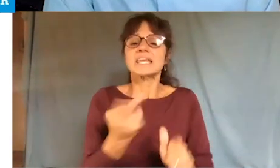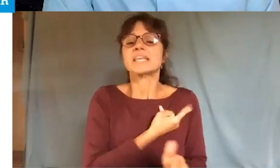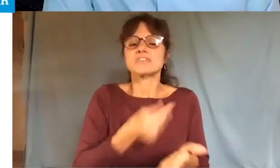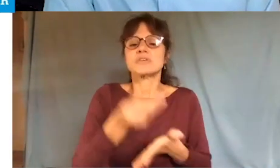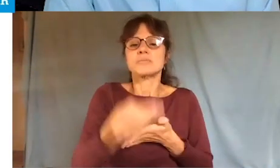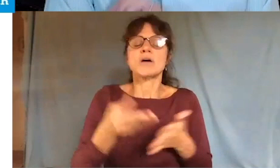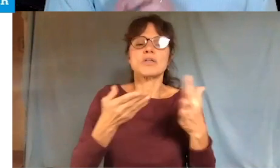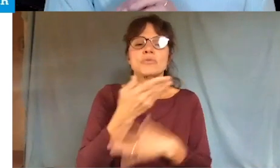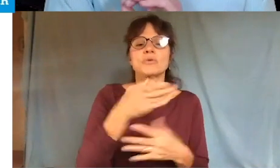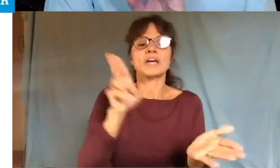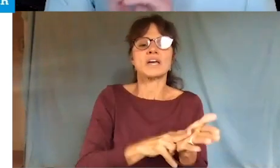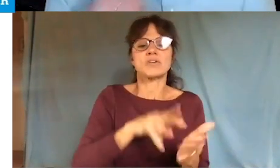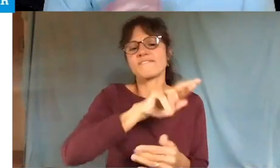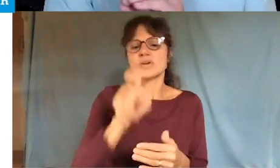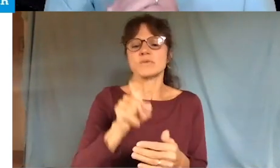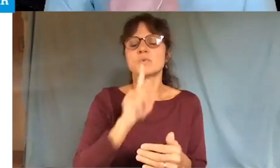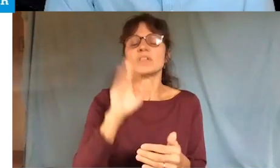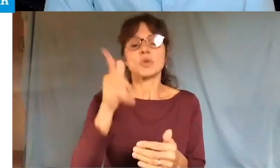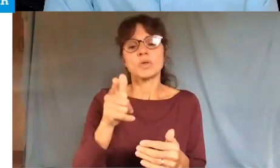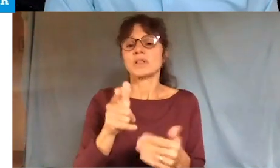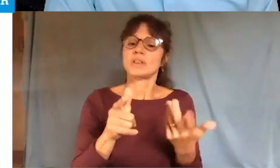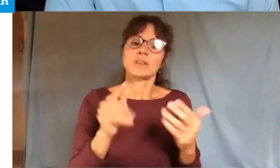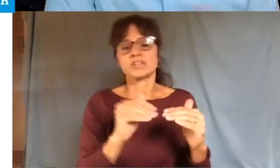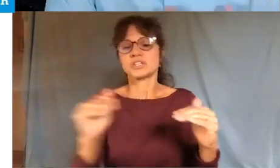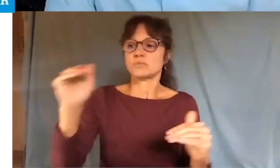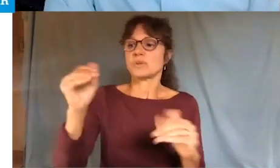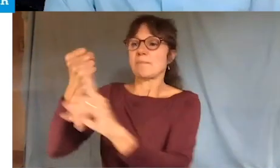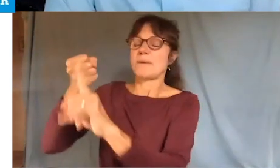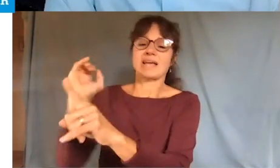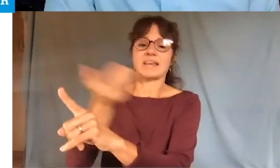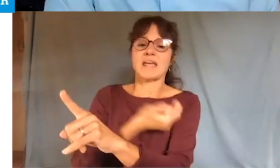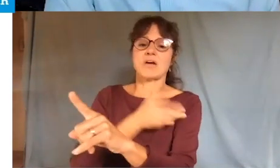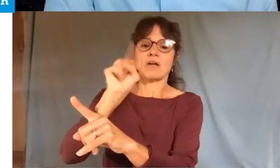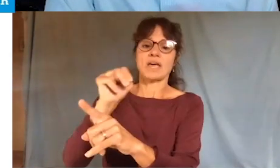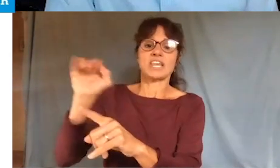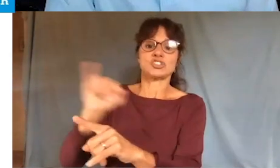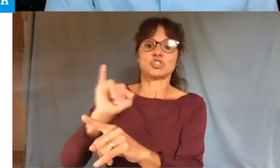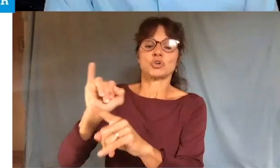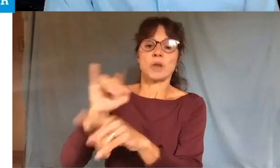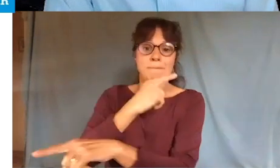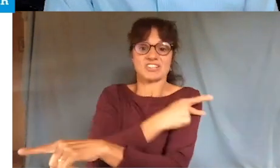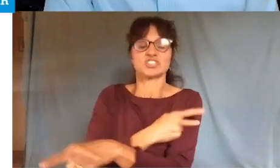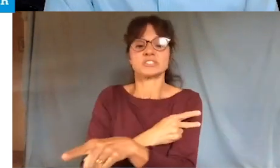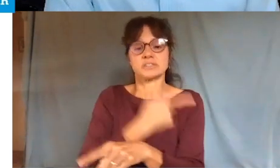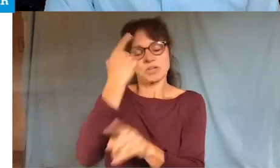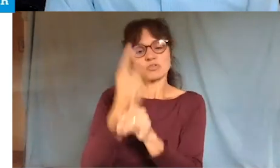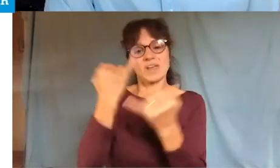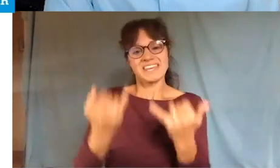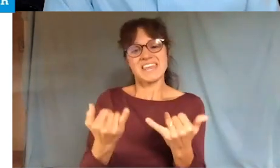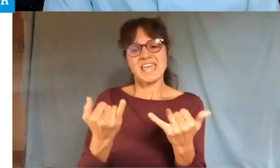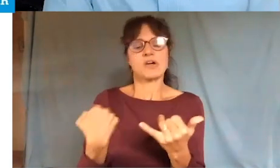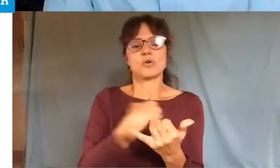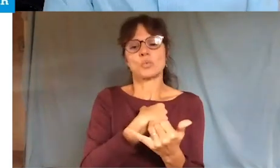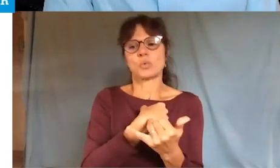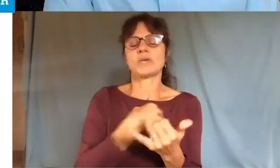contract pharmacy really is going to actually disproportionately impact our uninsured patients, because right now